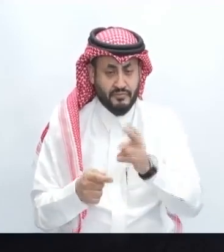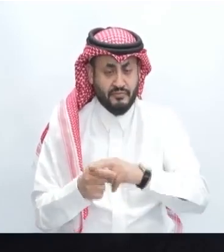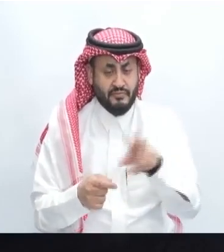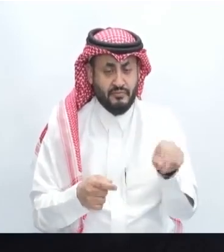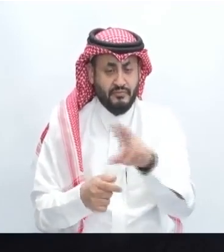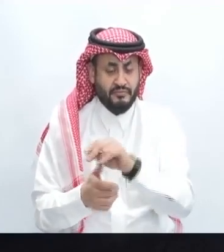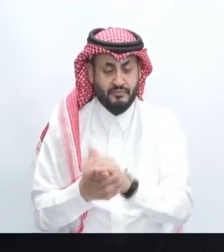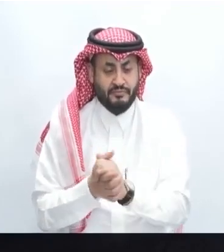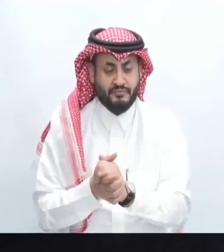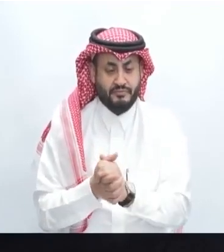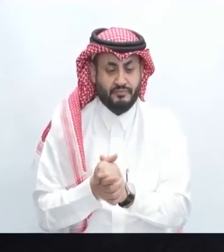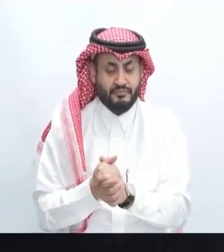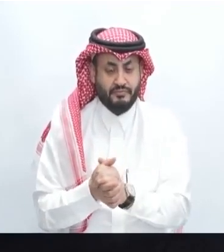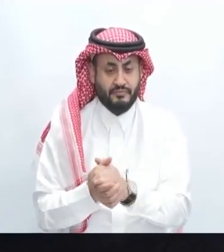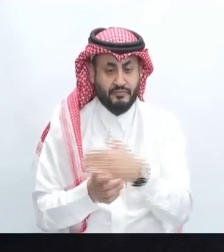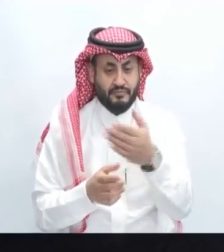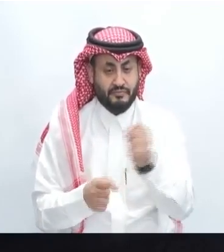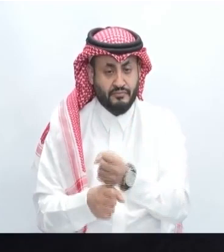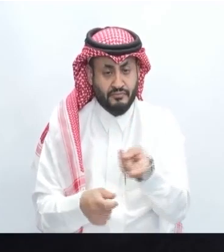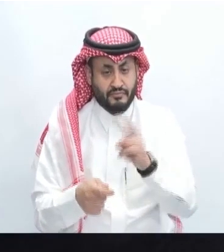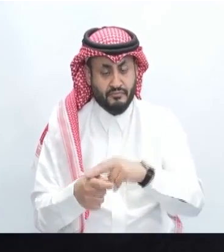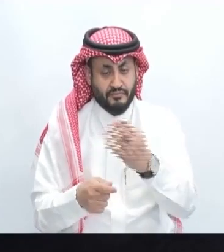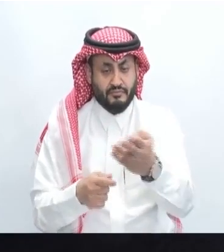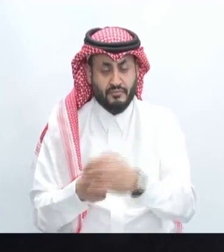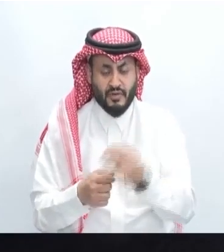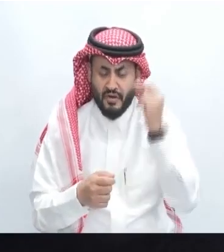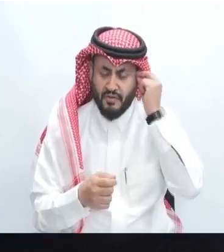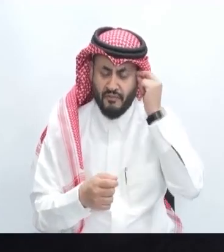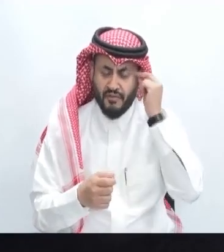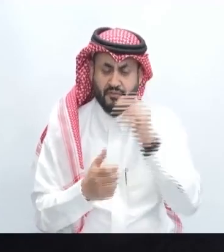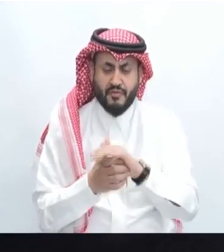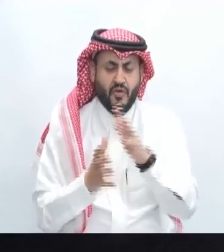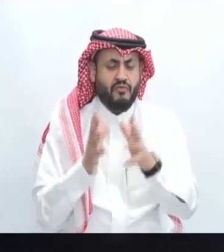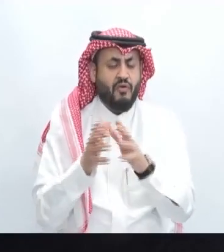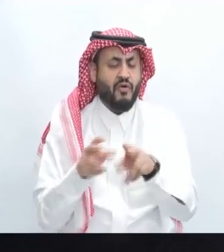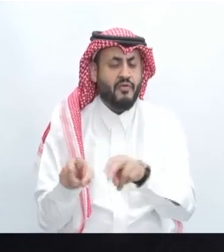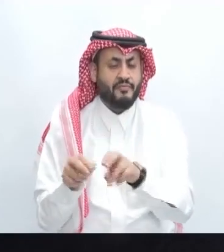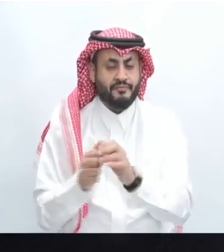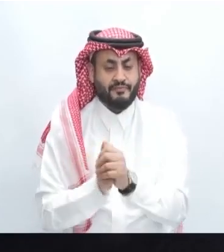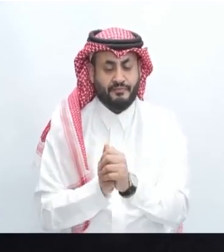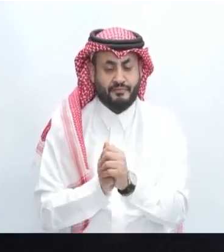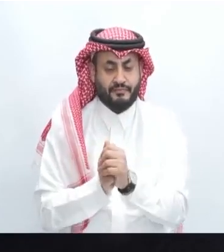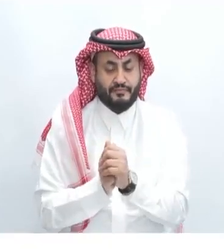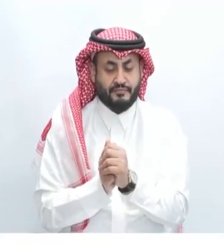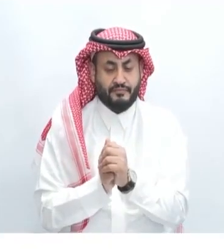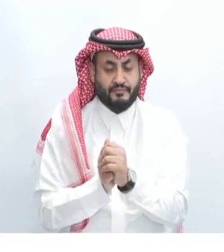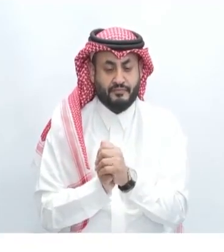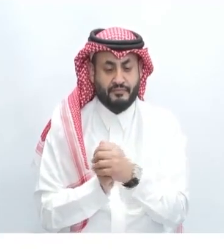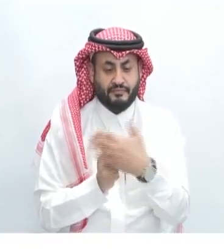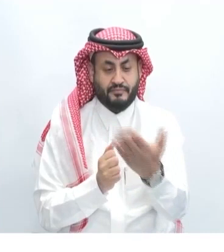me. So let's do it now one more time just to remind ourselves and to remember these